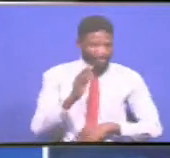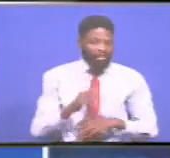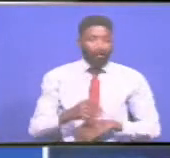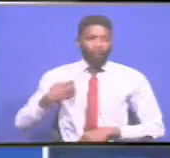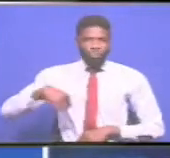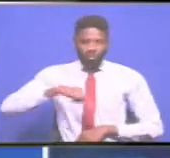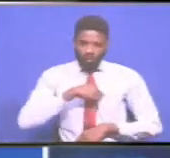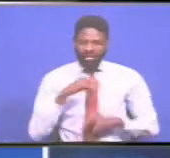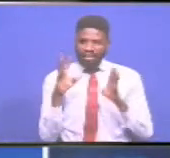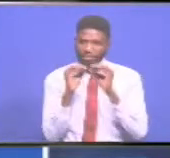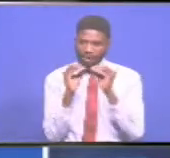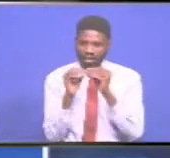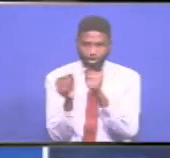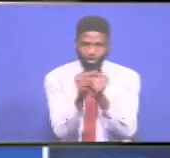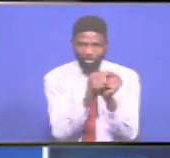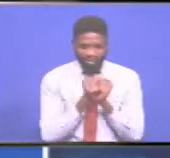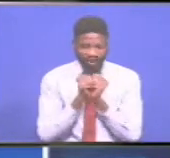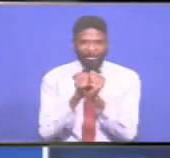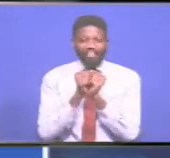tutazungumza